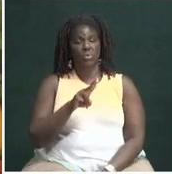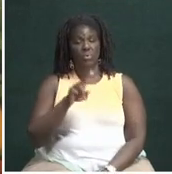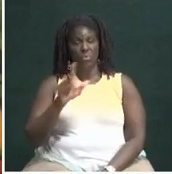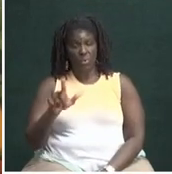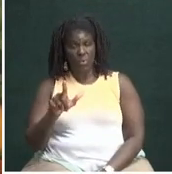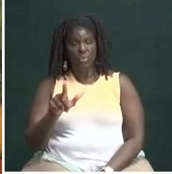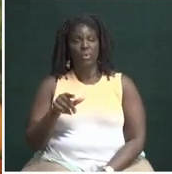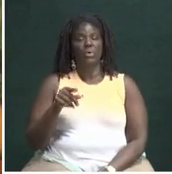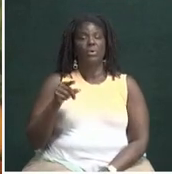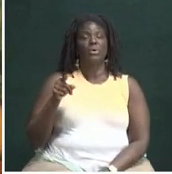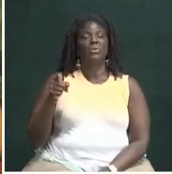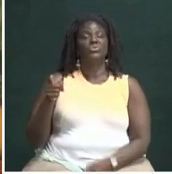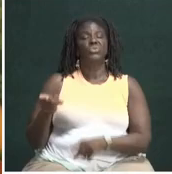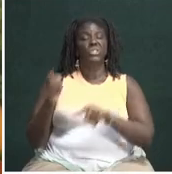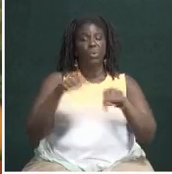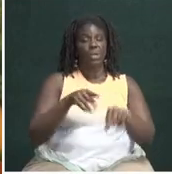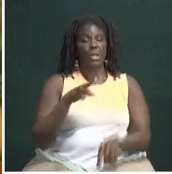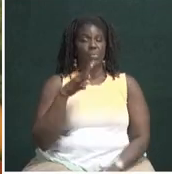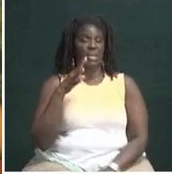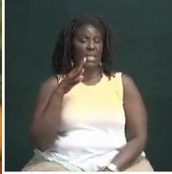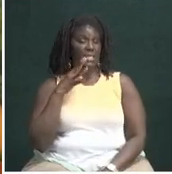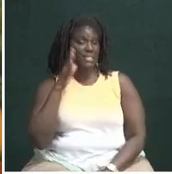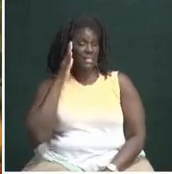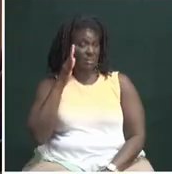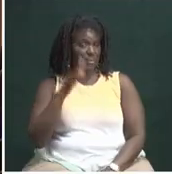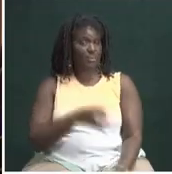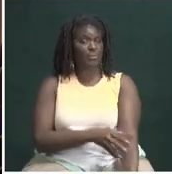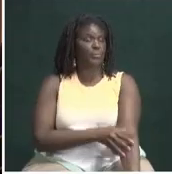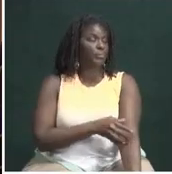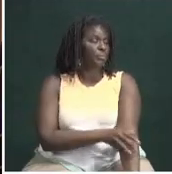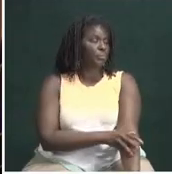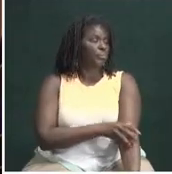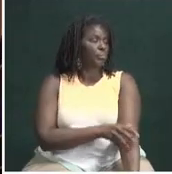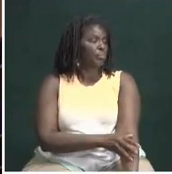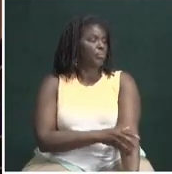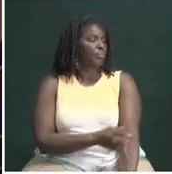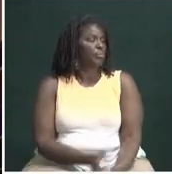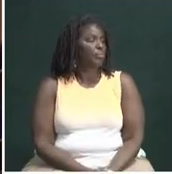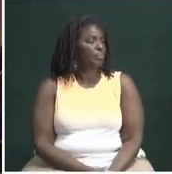and the staff of the University of La Verne.